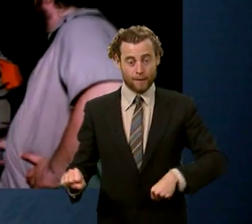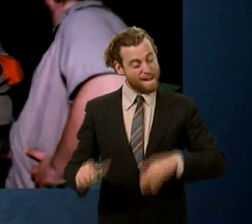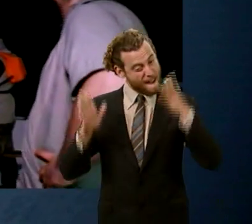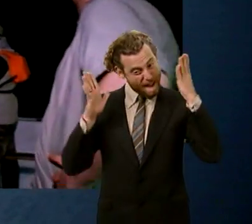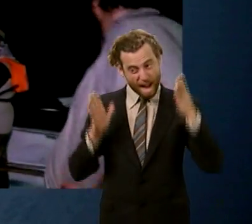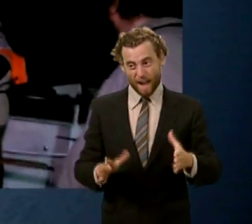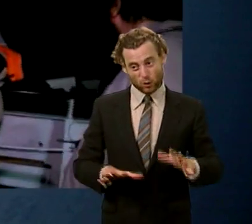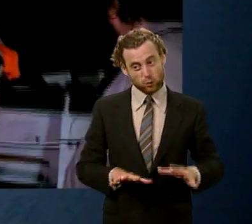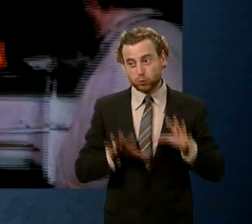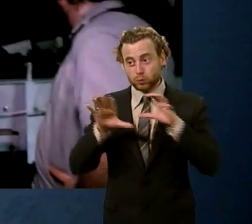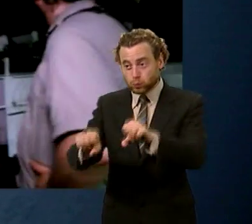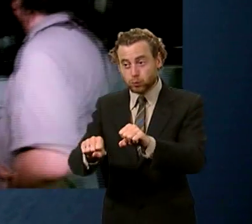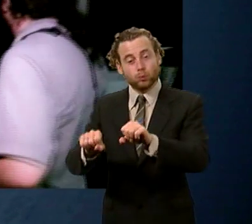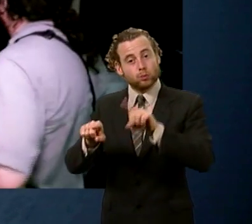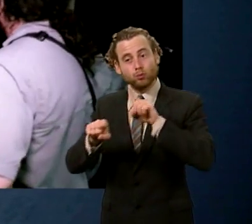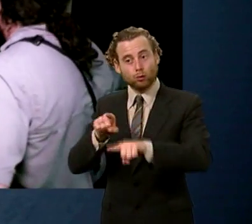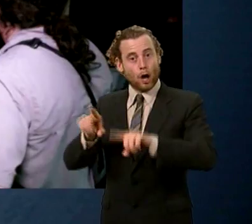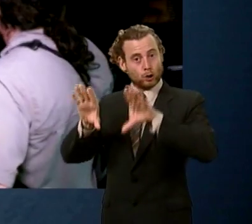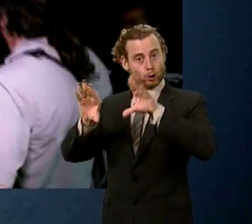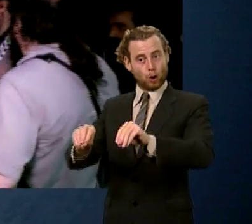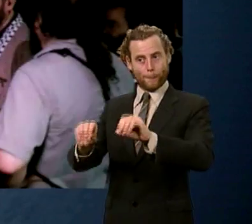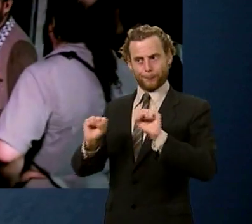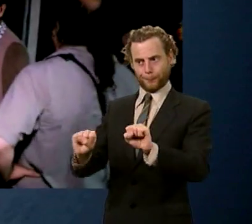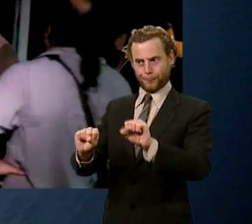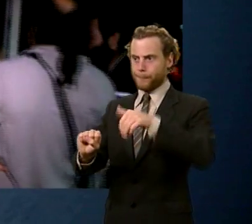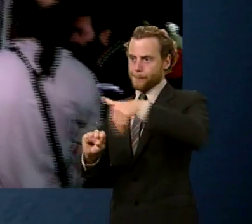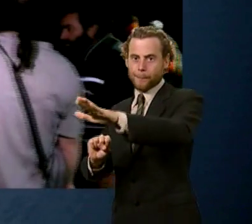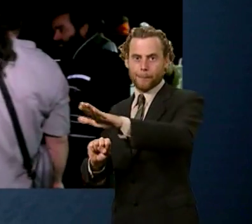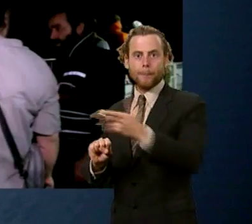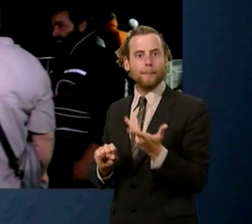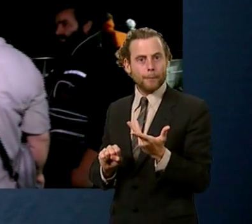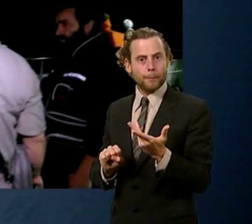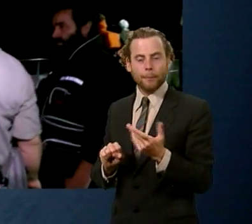take all the necessary measures in order to enforce this blockade.